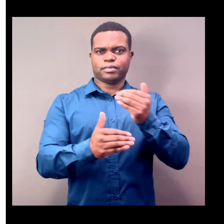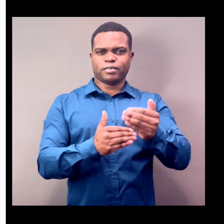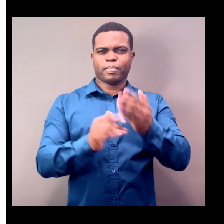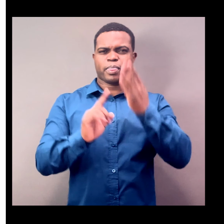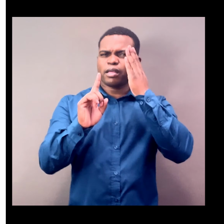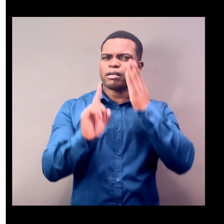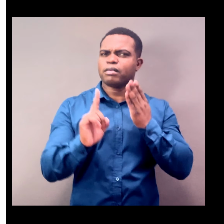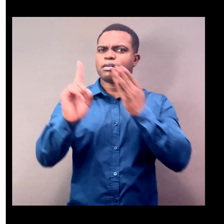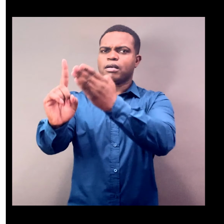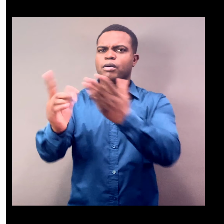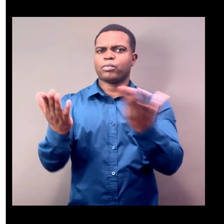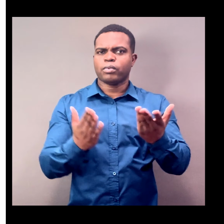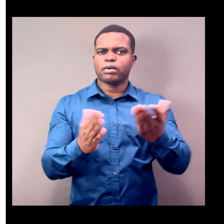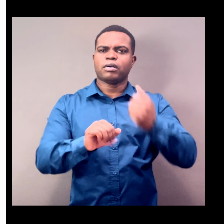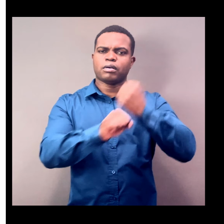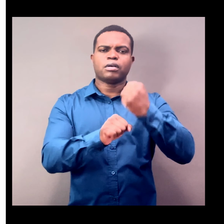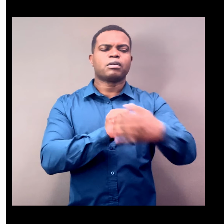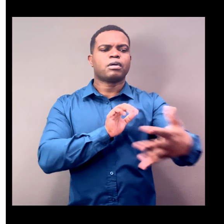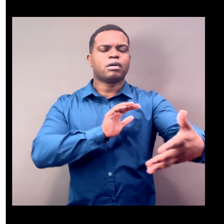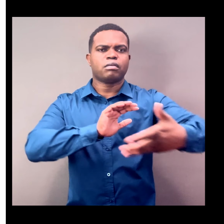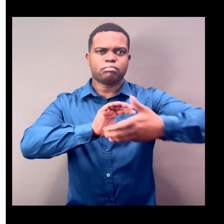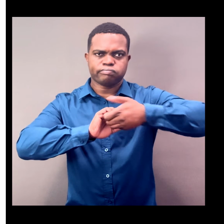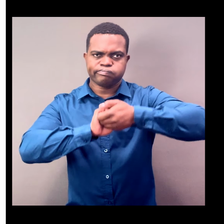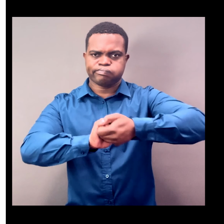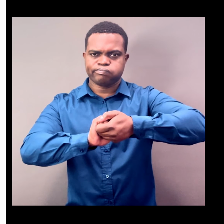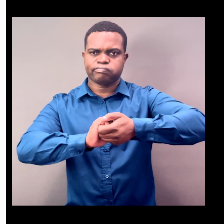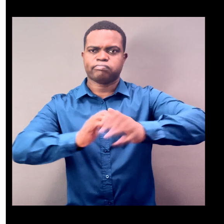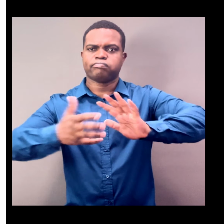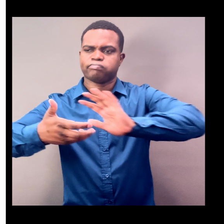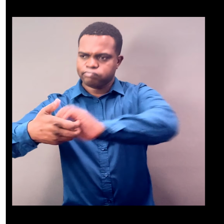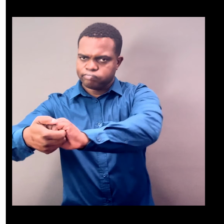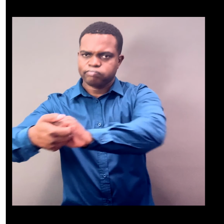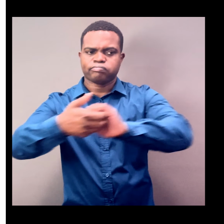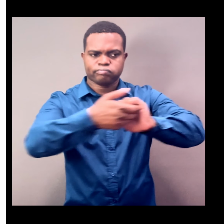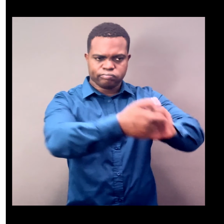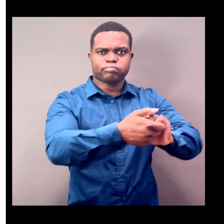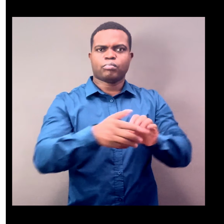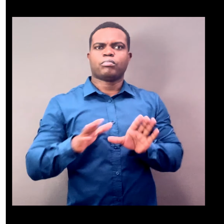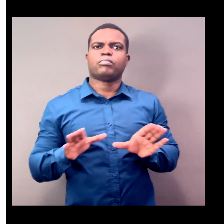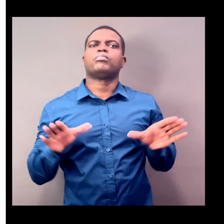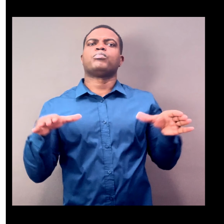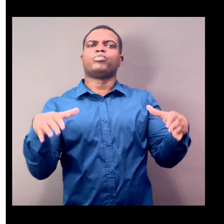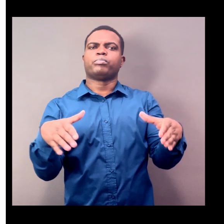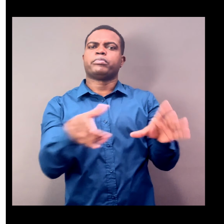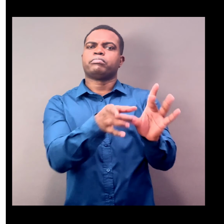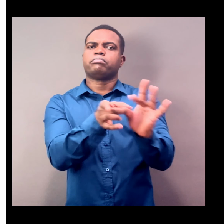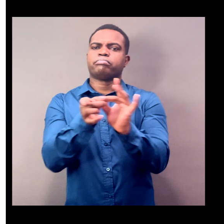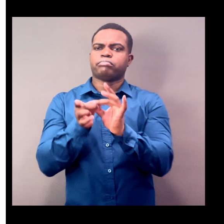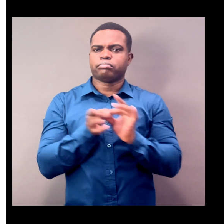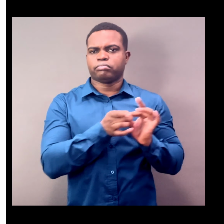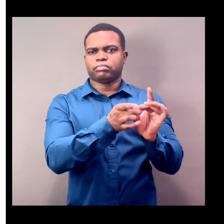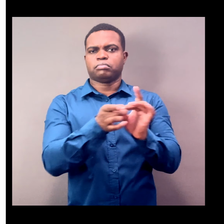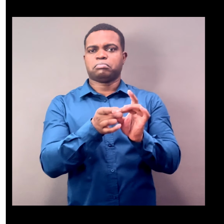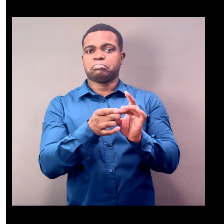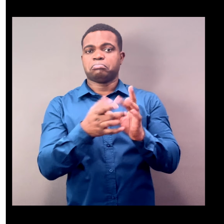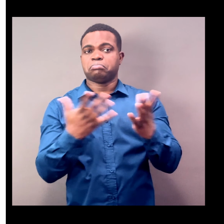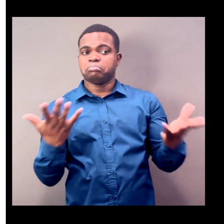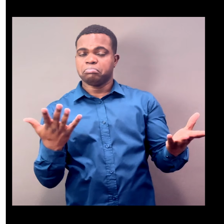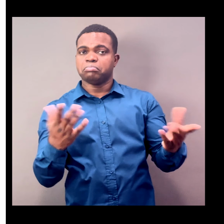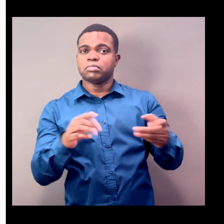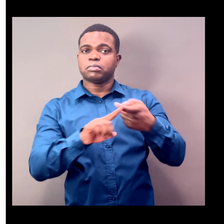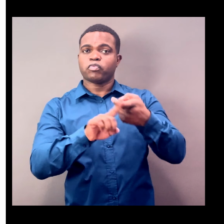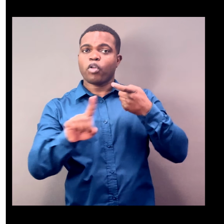specific purpose of working together with identified groups of people, whether they are